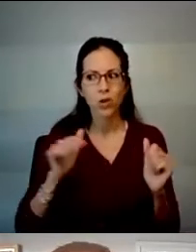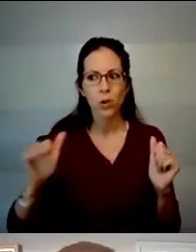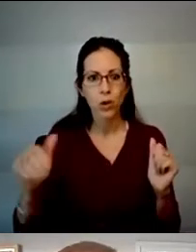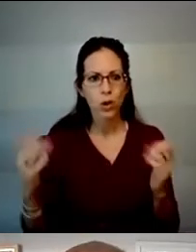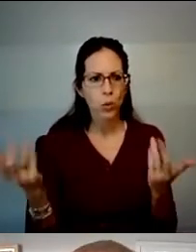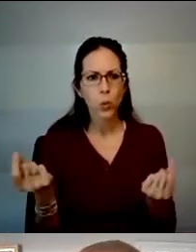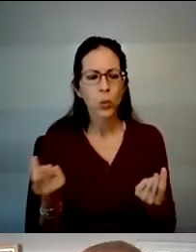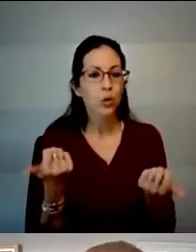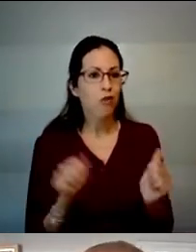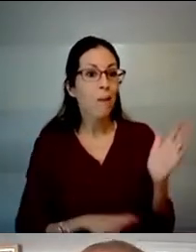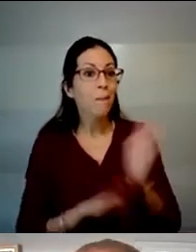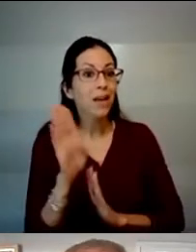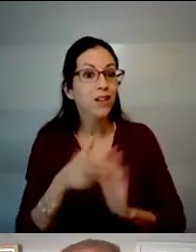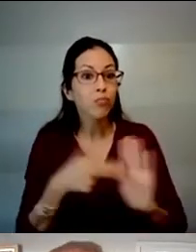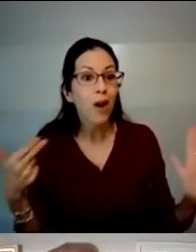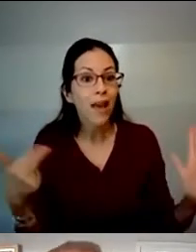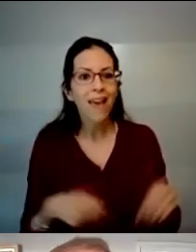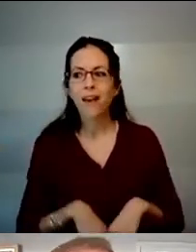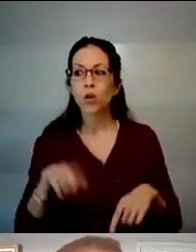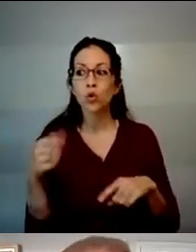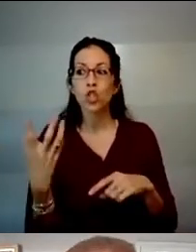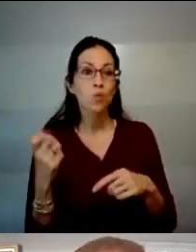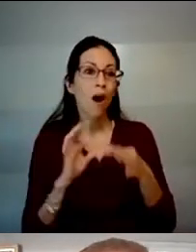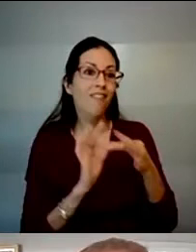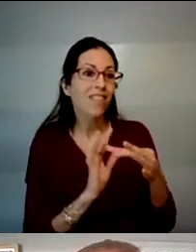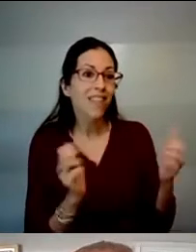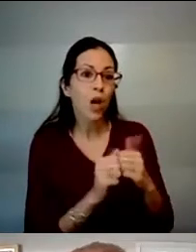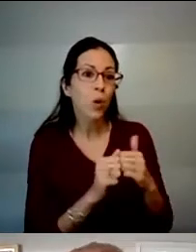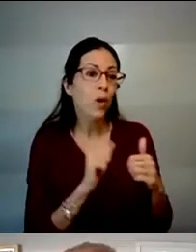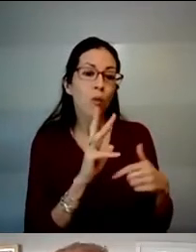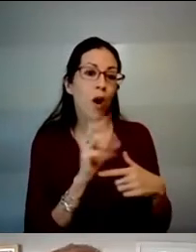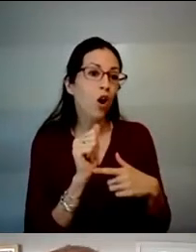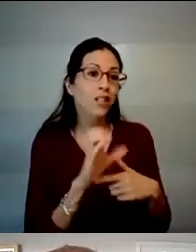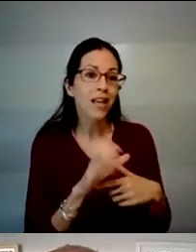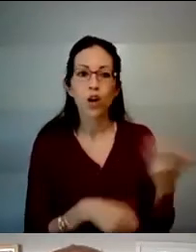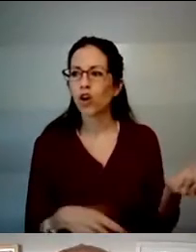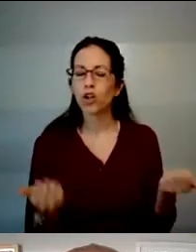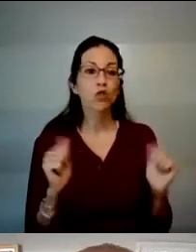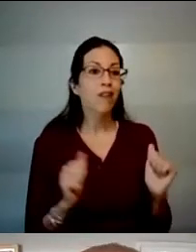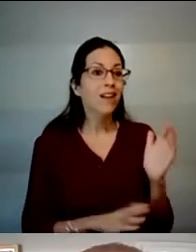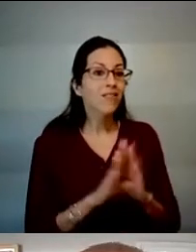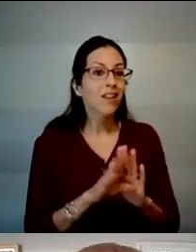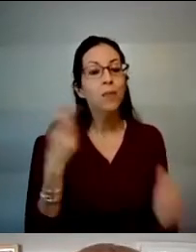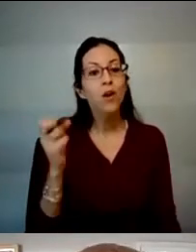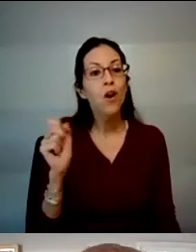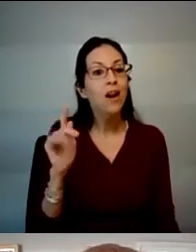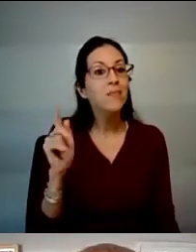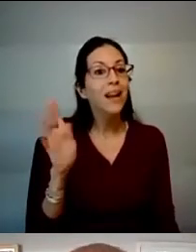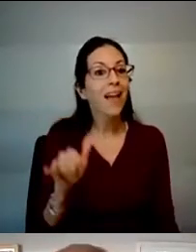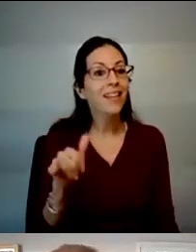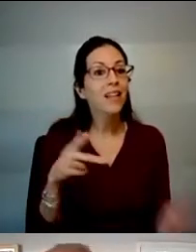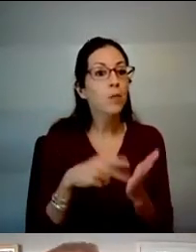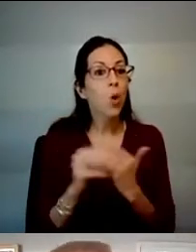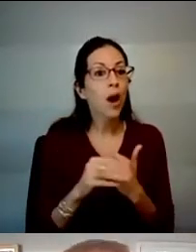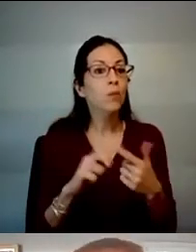Are they looking to just affiliate with the Walker? Are they looking to build a hospitality platform in which to engage clients and prospects? Are they